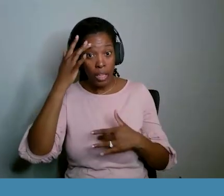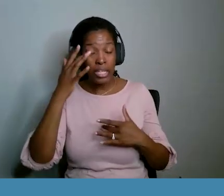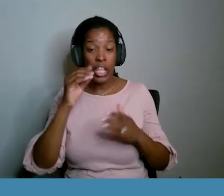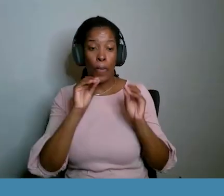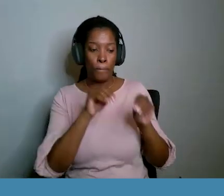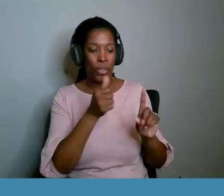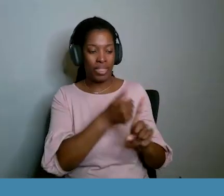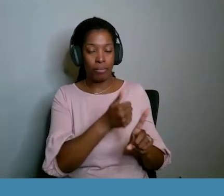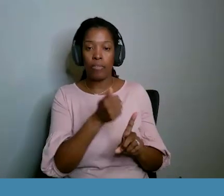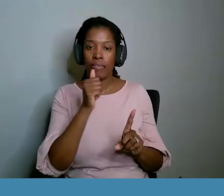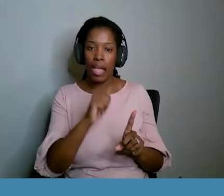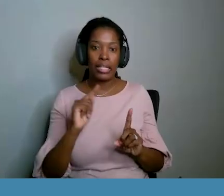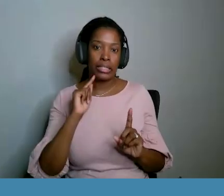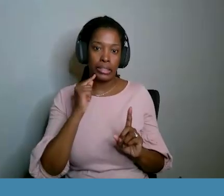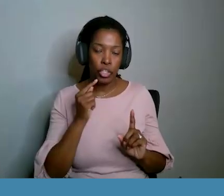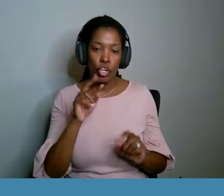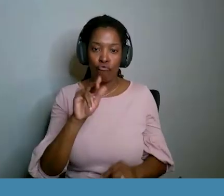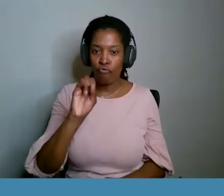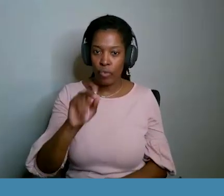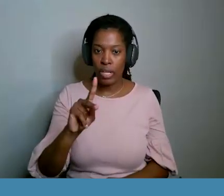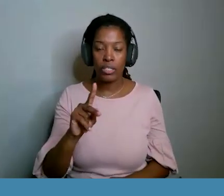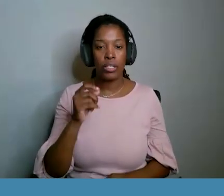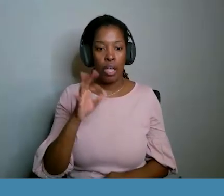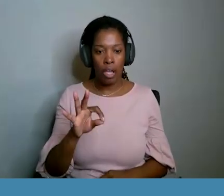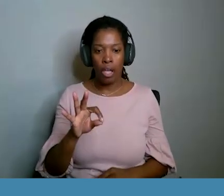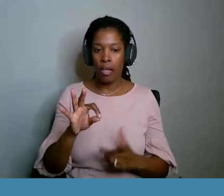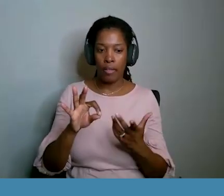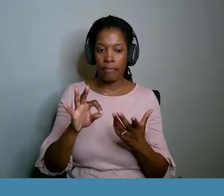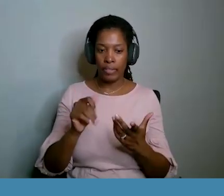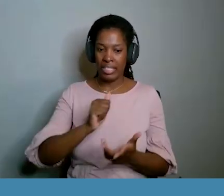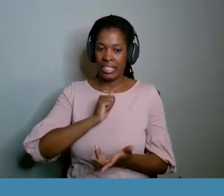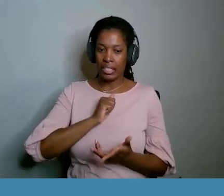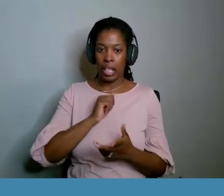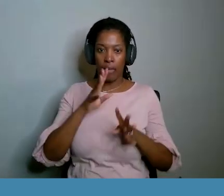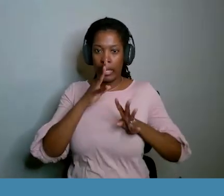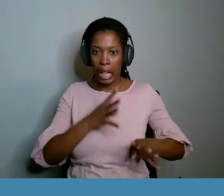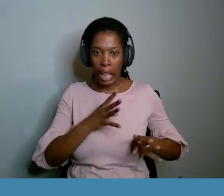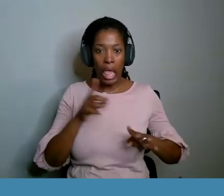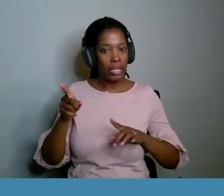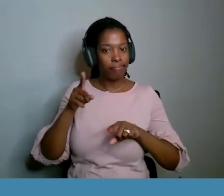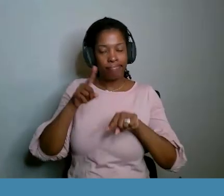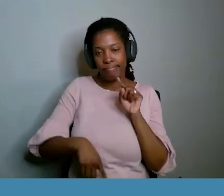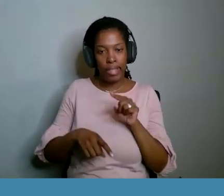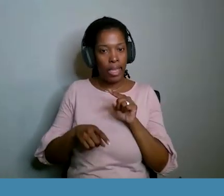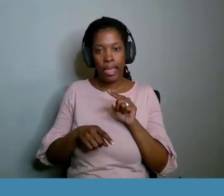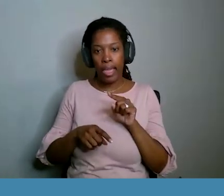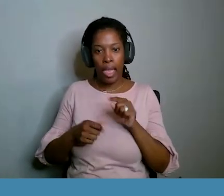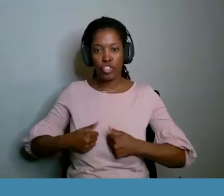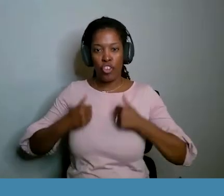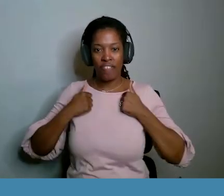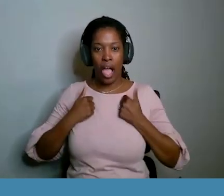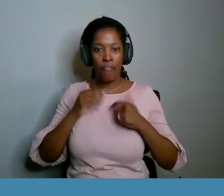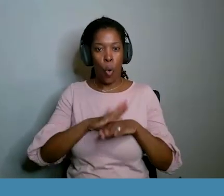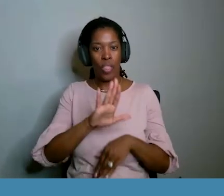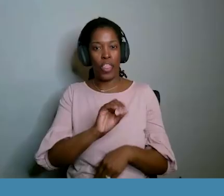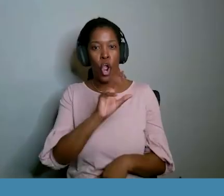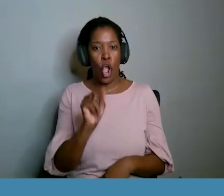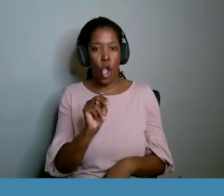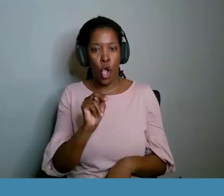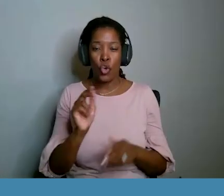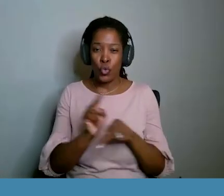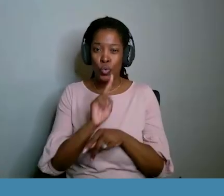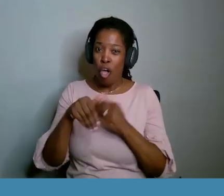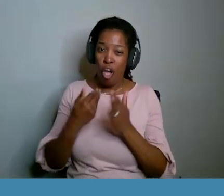self-neglect because they cannot care for themselves or survive on their own using all of their available supports. Or that they may